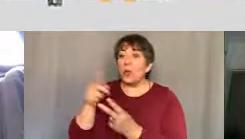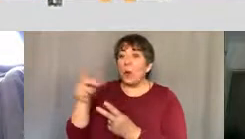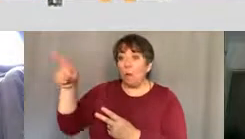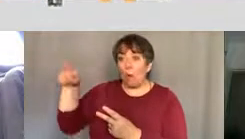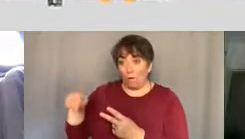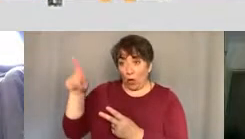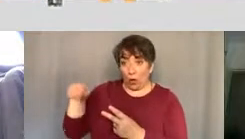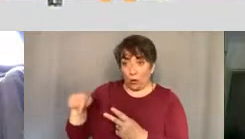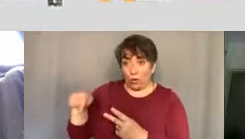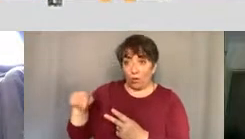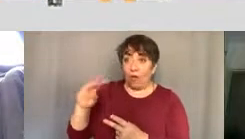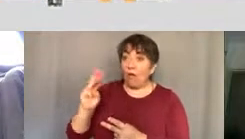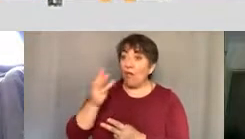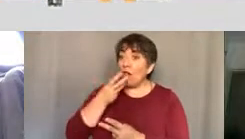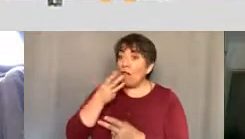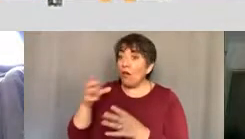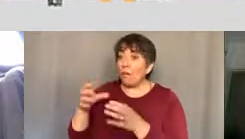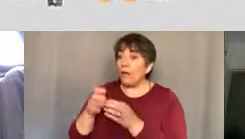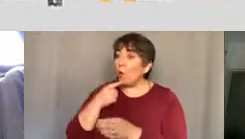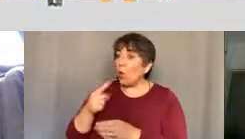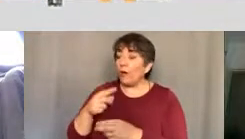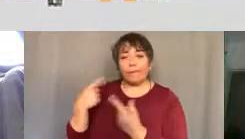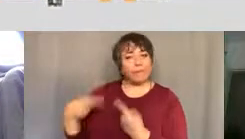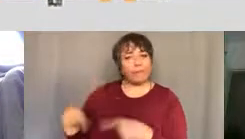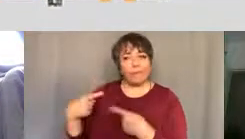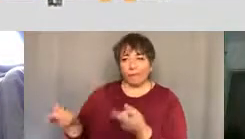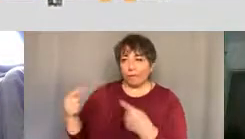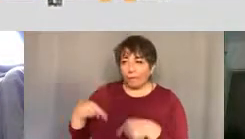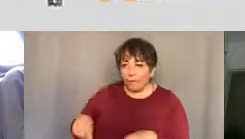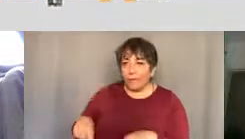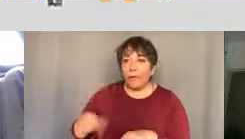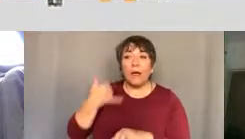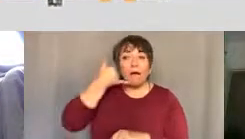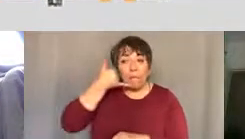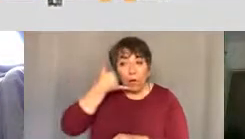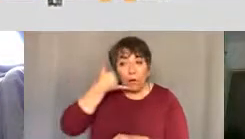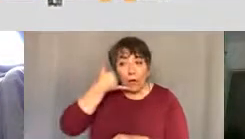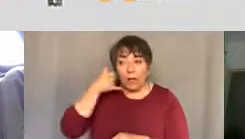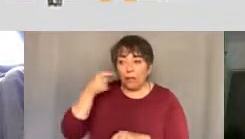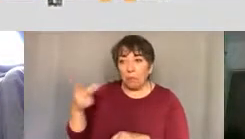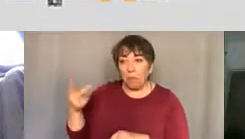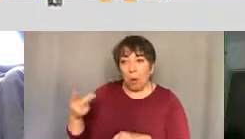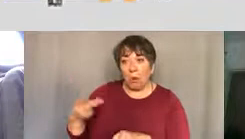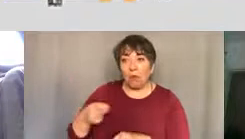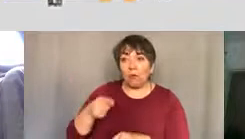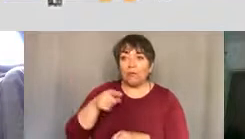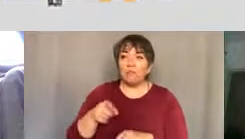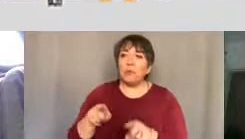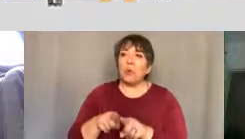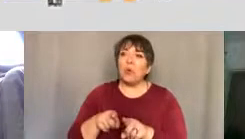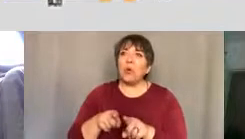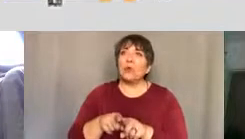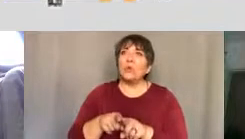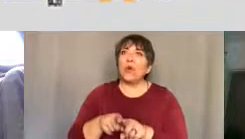a telephone call centre, and also did a specific project around stoma and